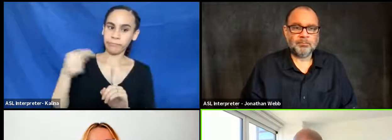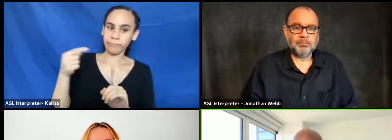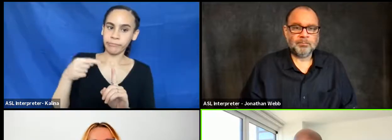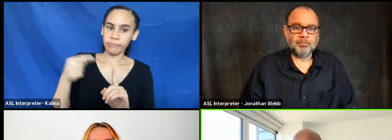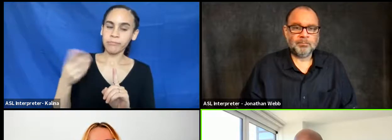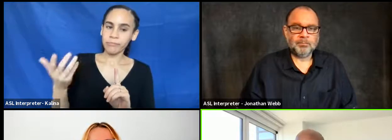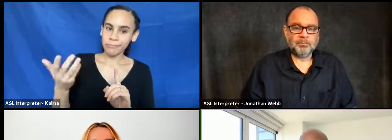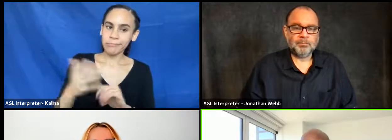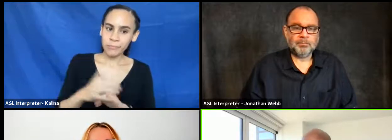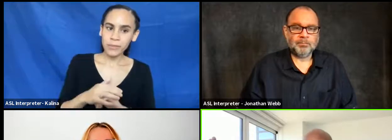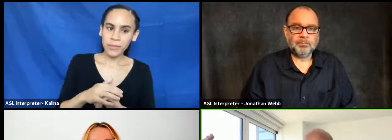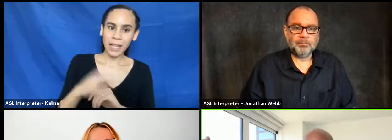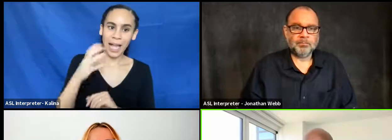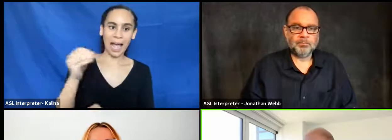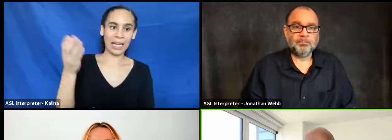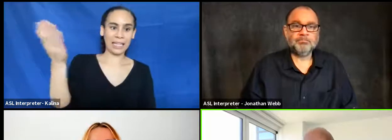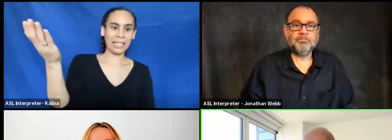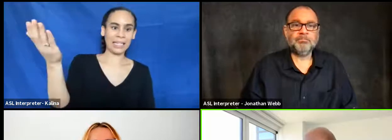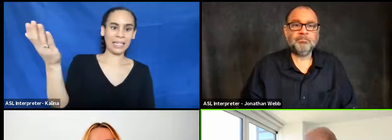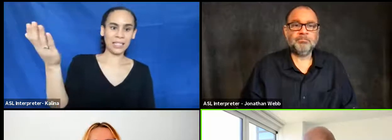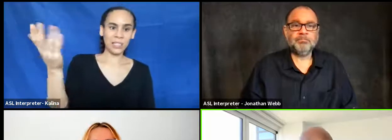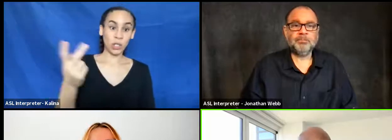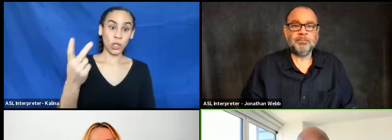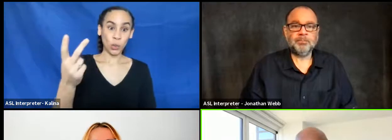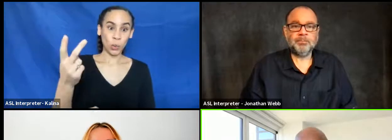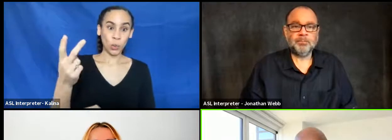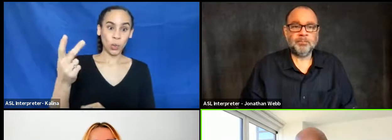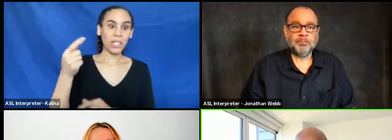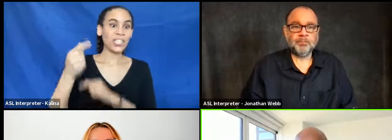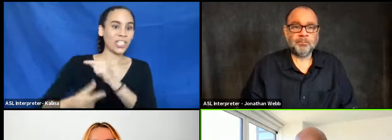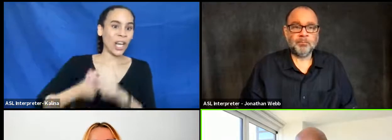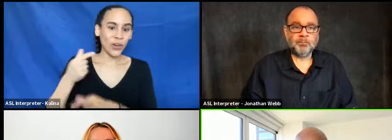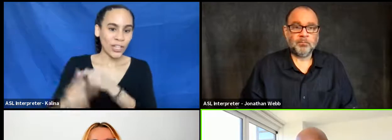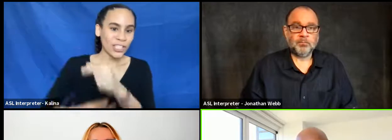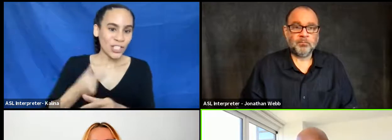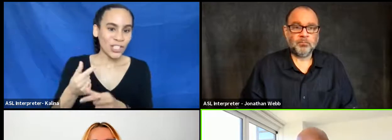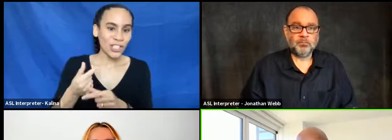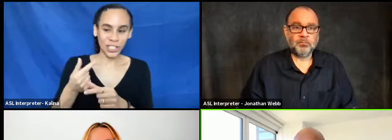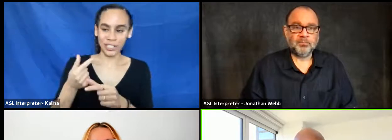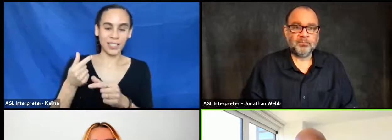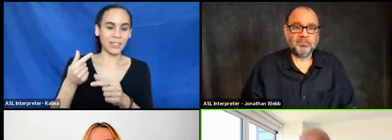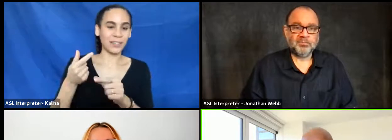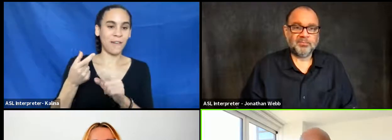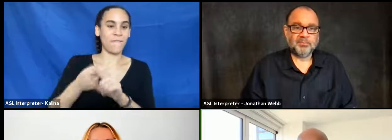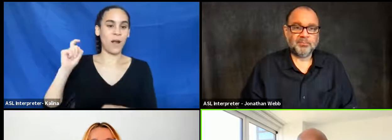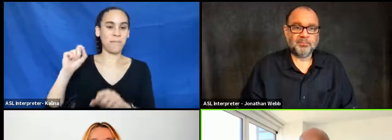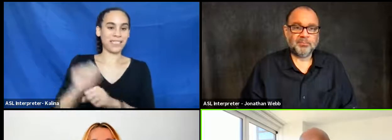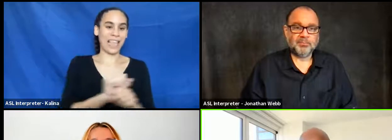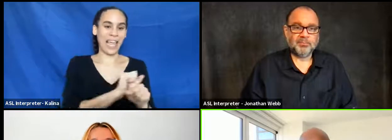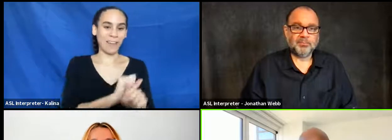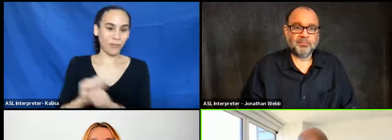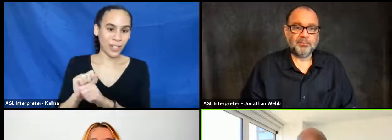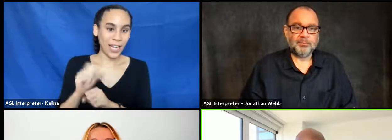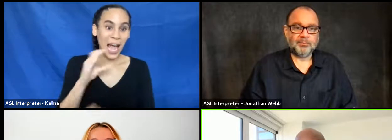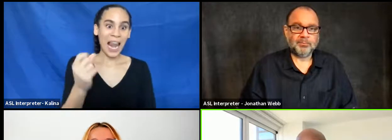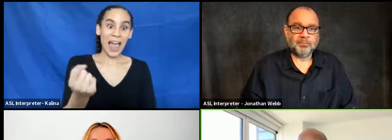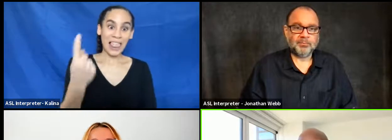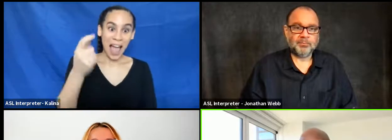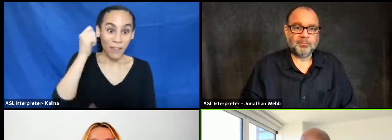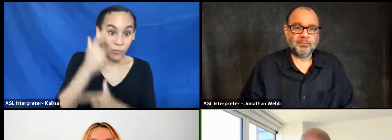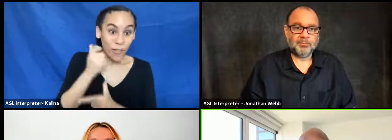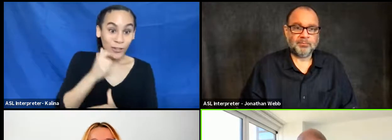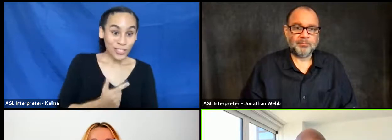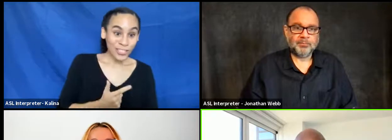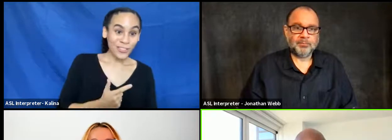And he's 2 generations away from slavery, right? And we're 11 brothers and sisters. And